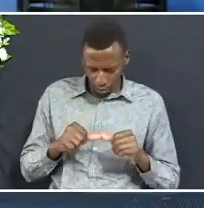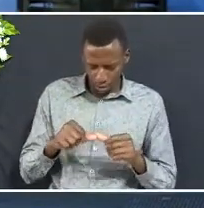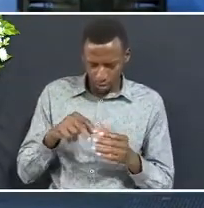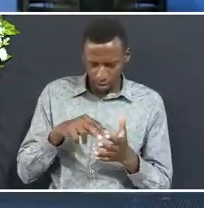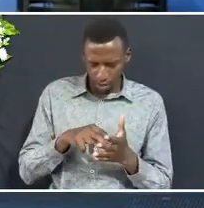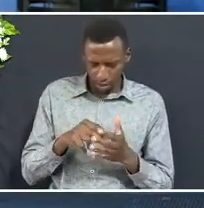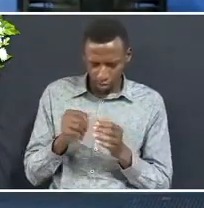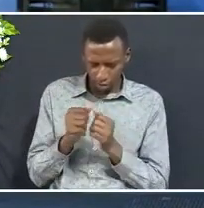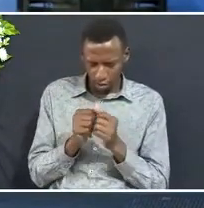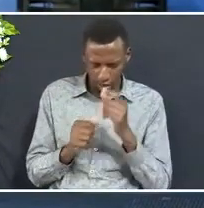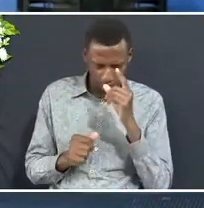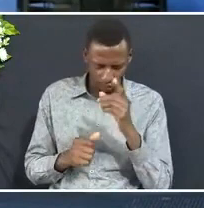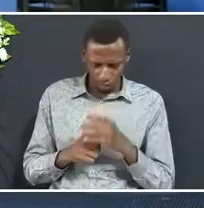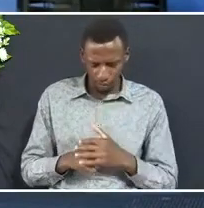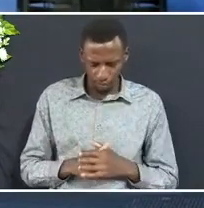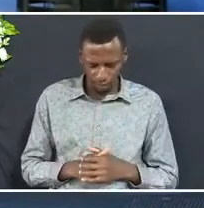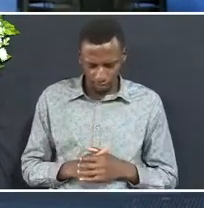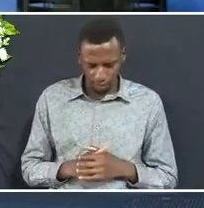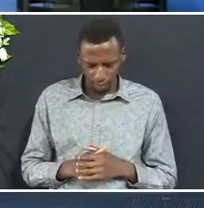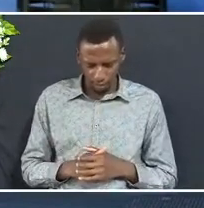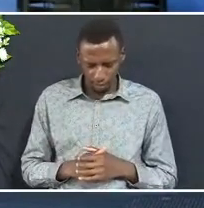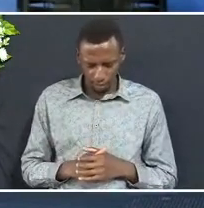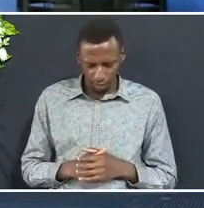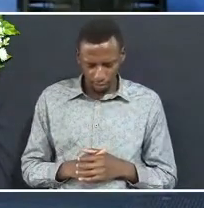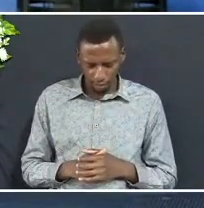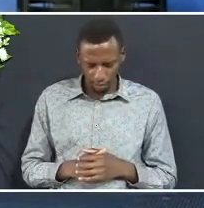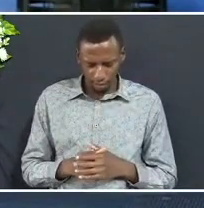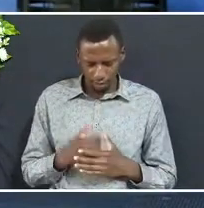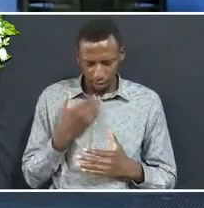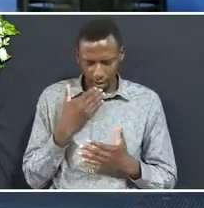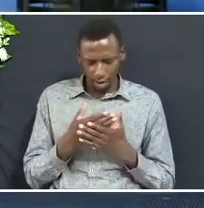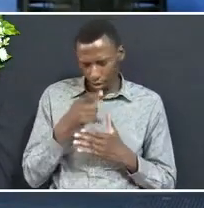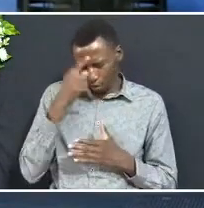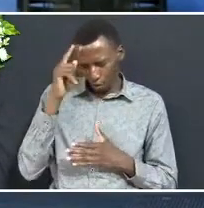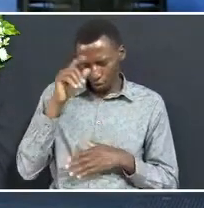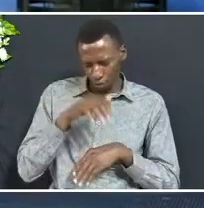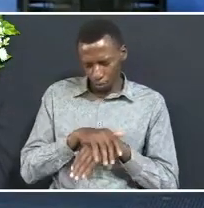you. Thank you, Father, because you are a good God.